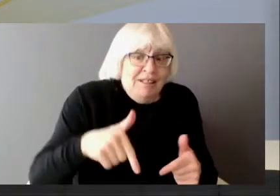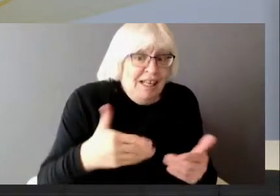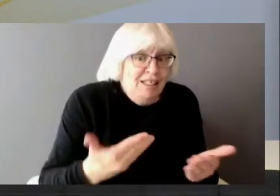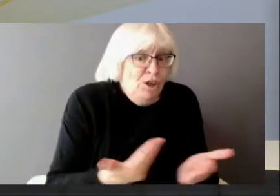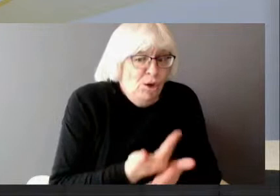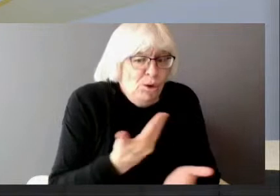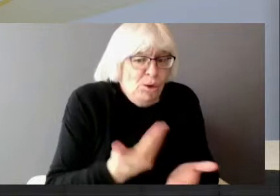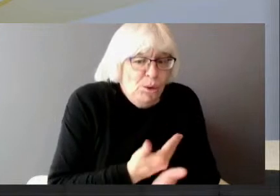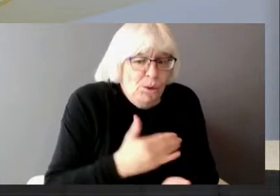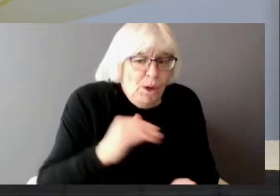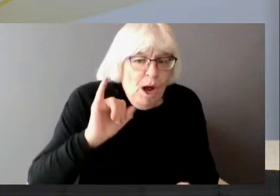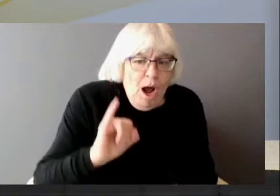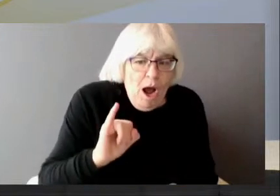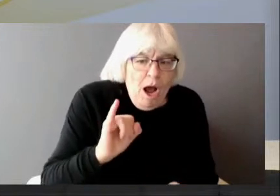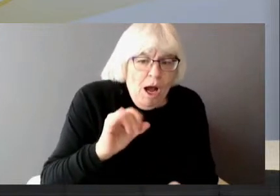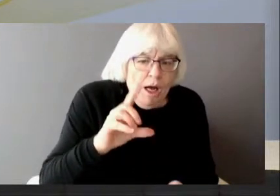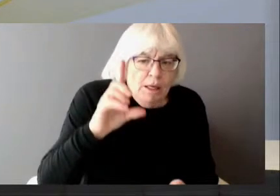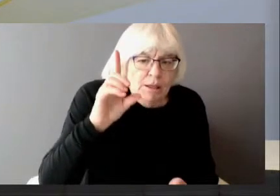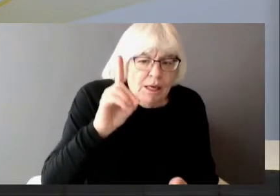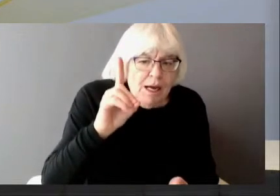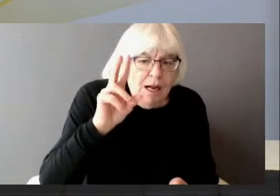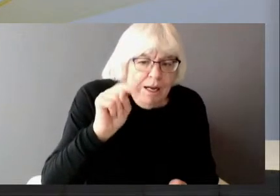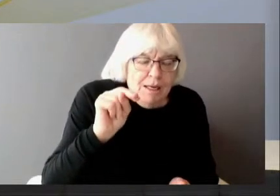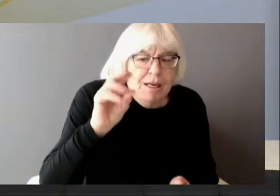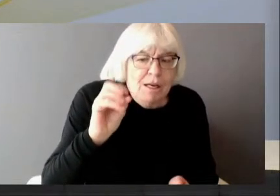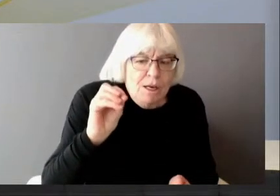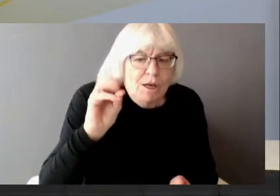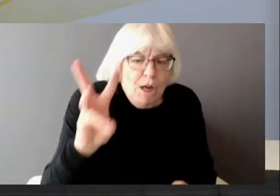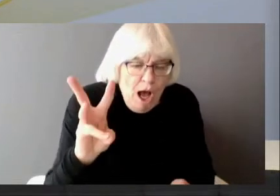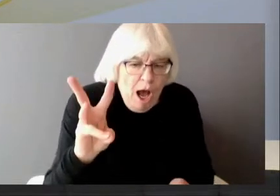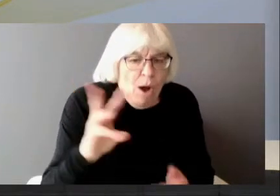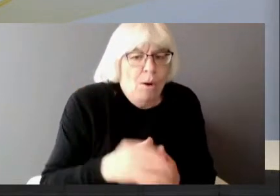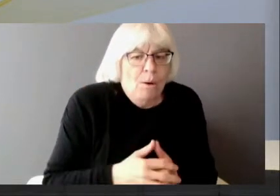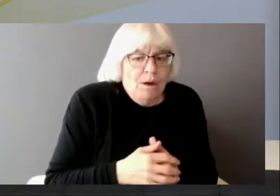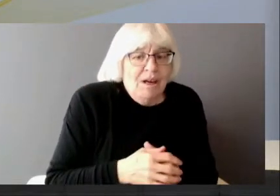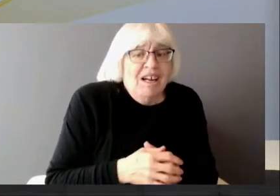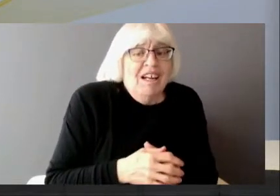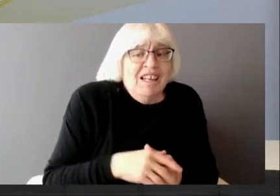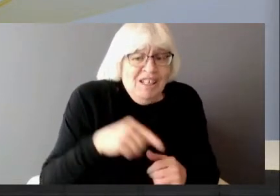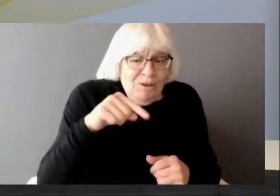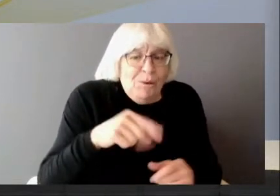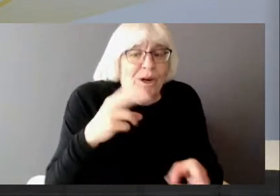is the one we've been using primarily. And then there's an